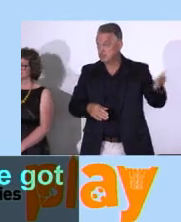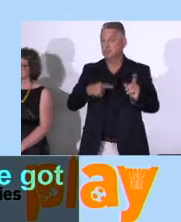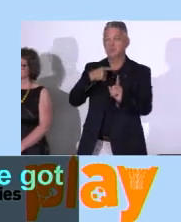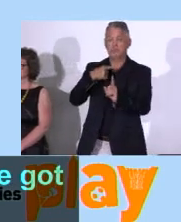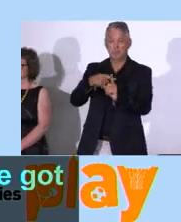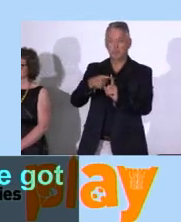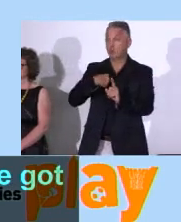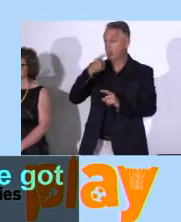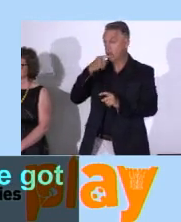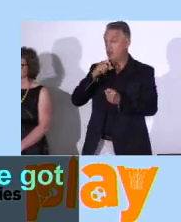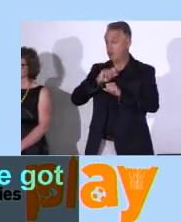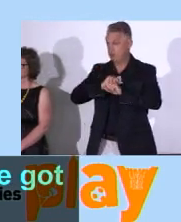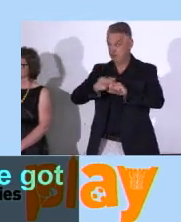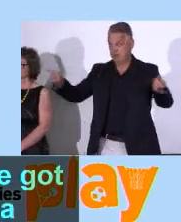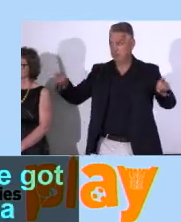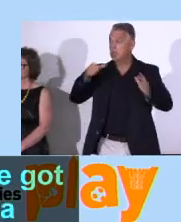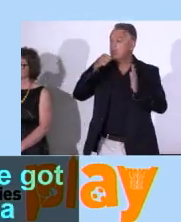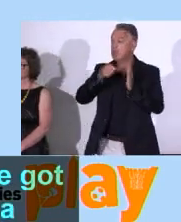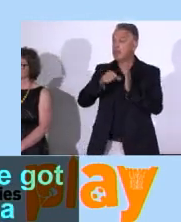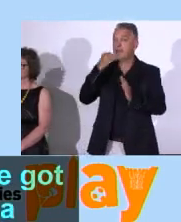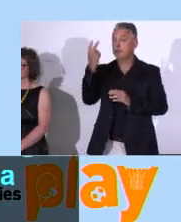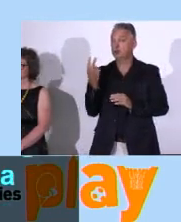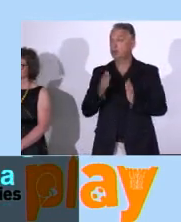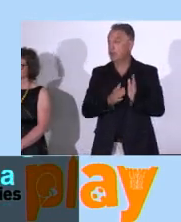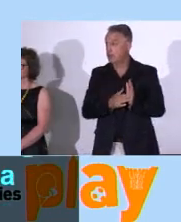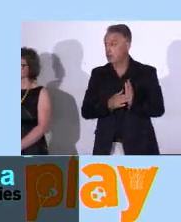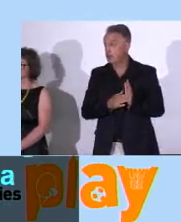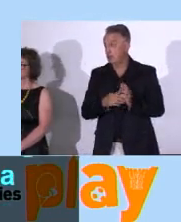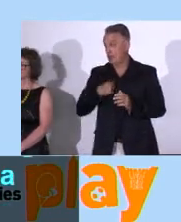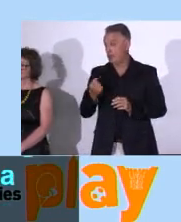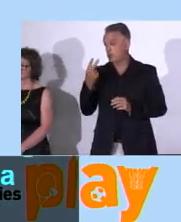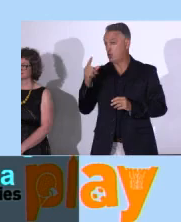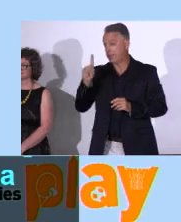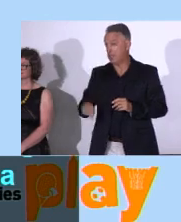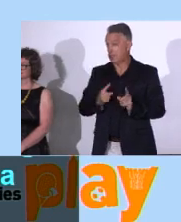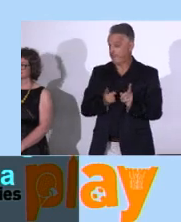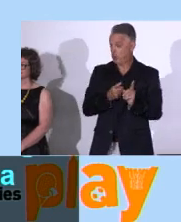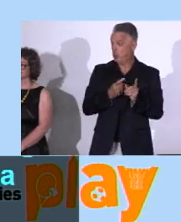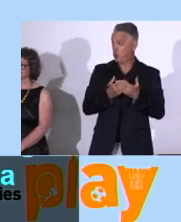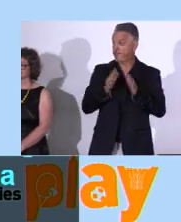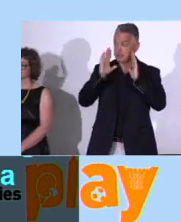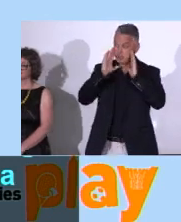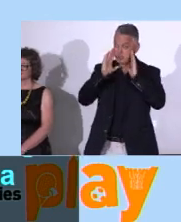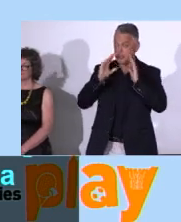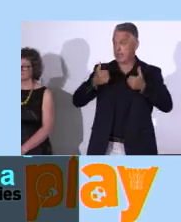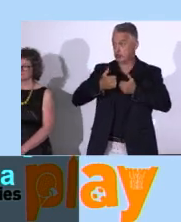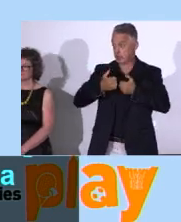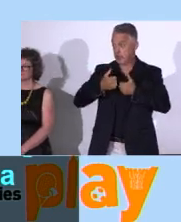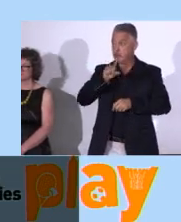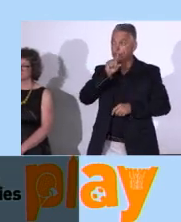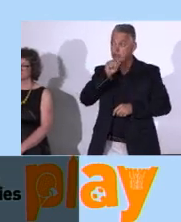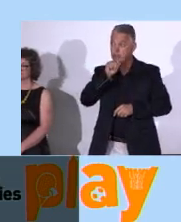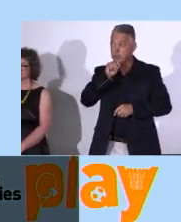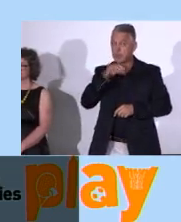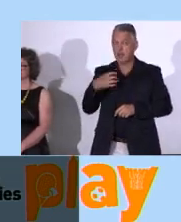we send out a newsletter twice a month that goes to 1,300 subscribers. We've got more than 2,000 followers on Facebook and Instagram and Twitter. So